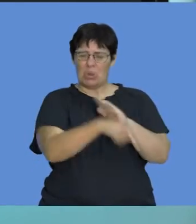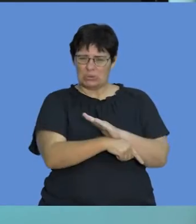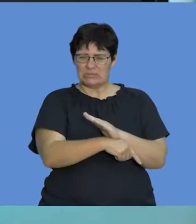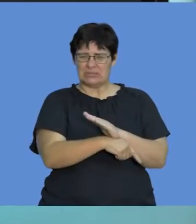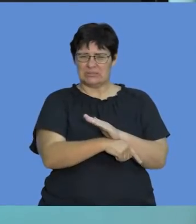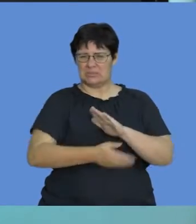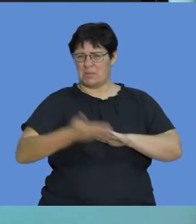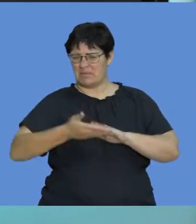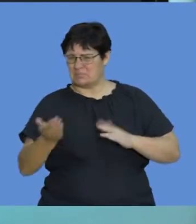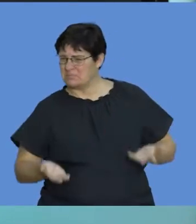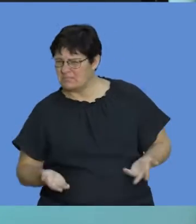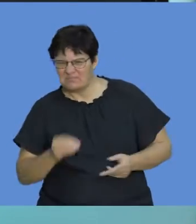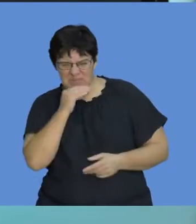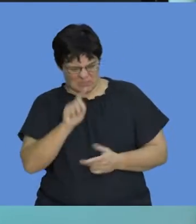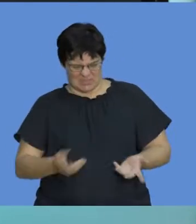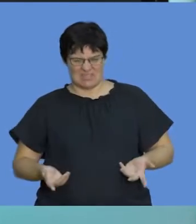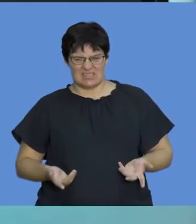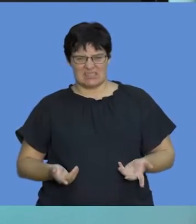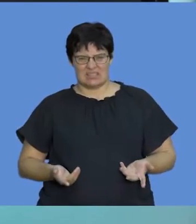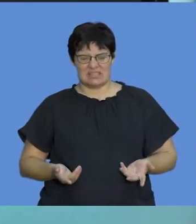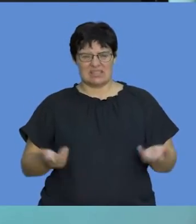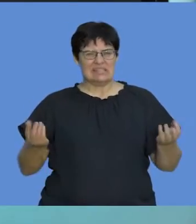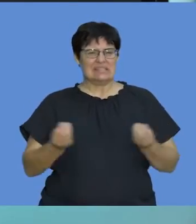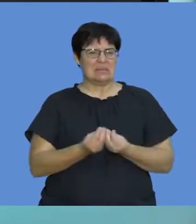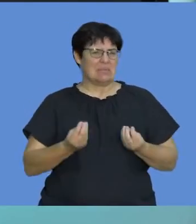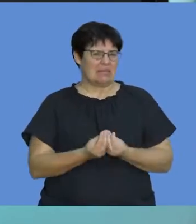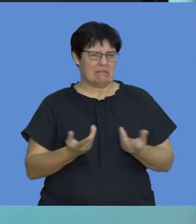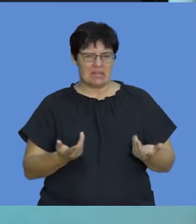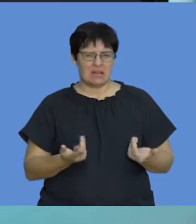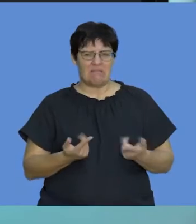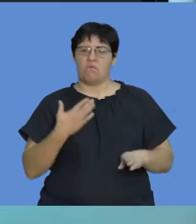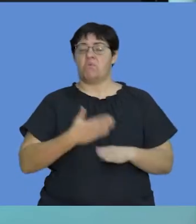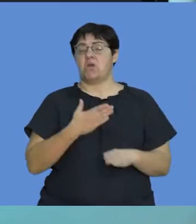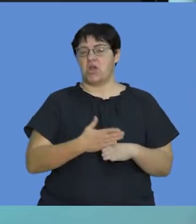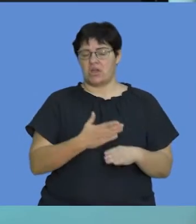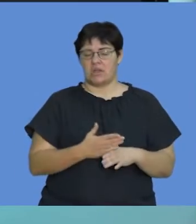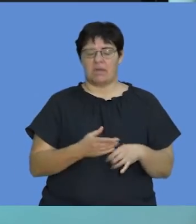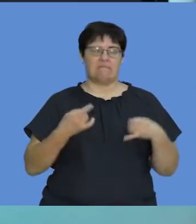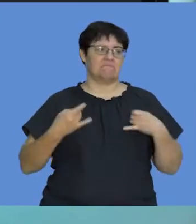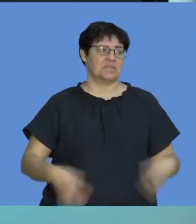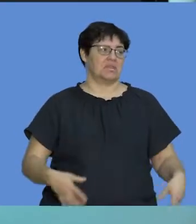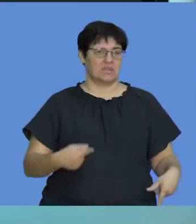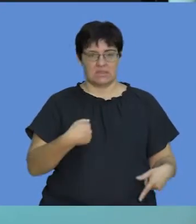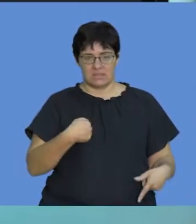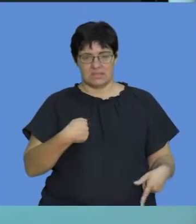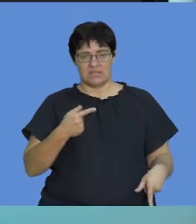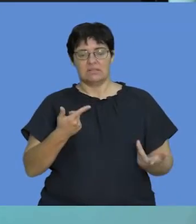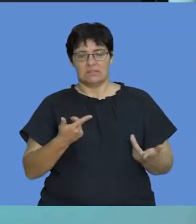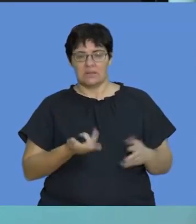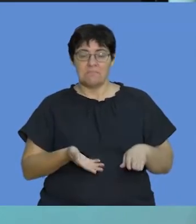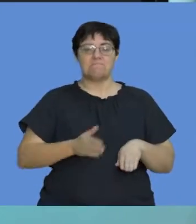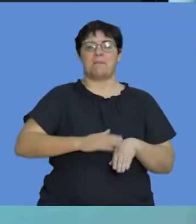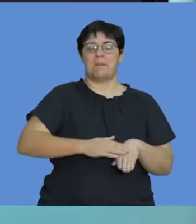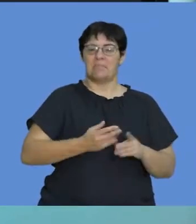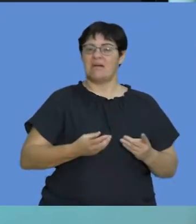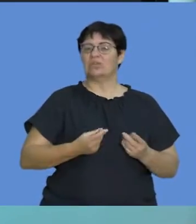uphill. Or sometimes we even do it in terms of work or in terms of they gained